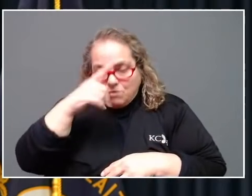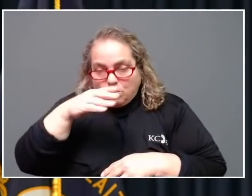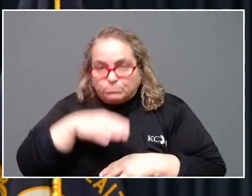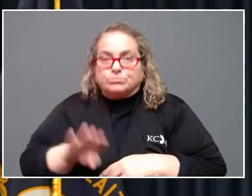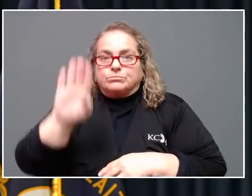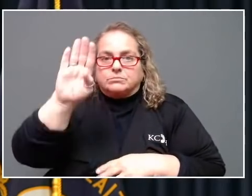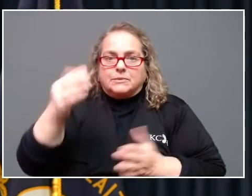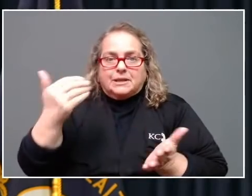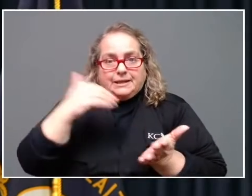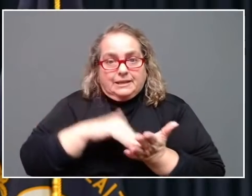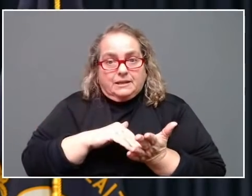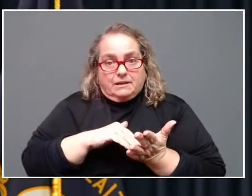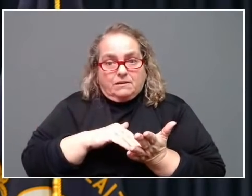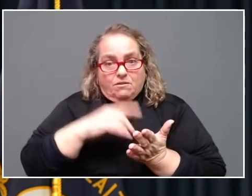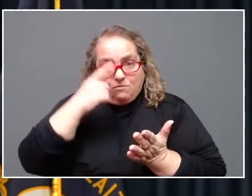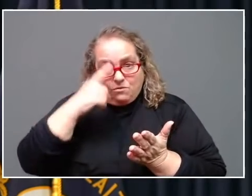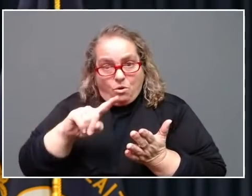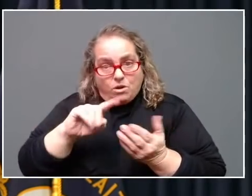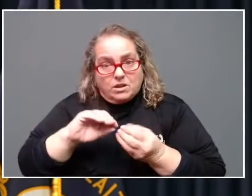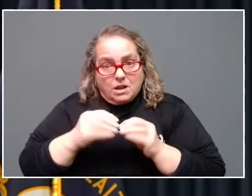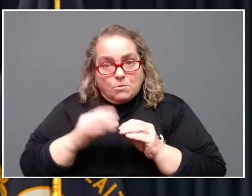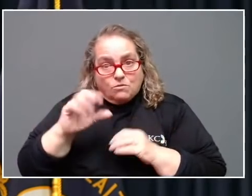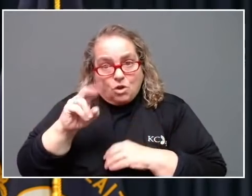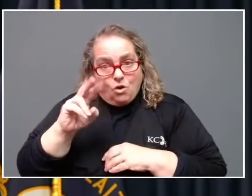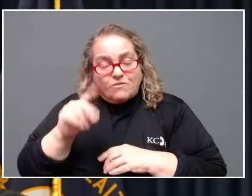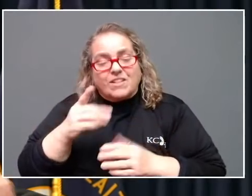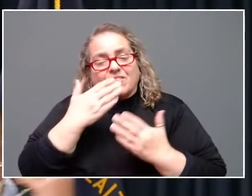escalation again. So thank you very much, Governor.